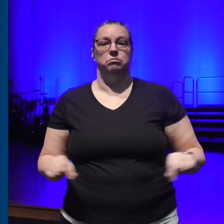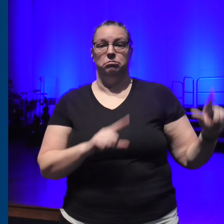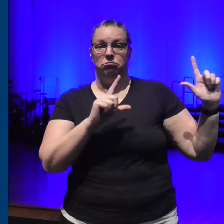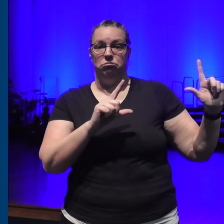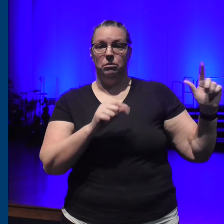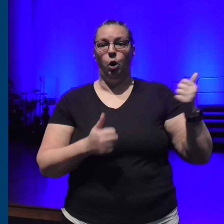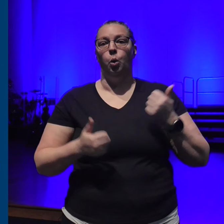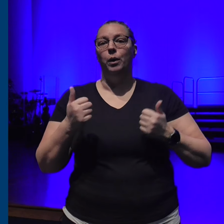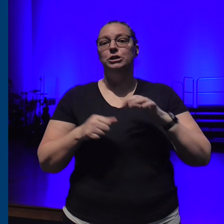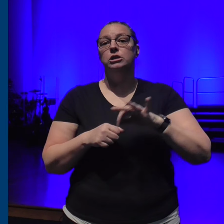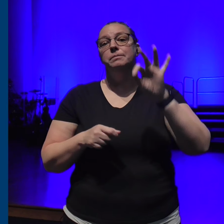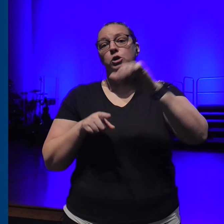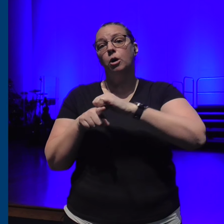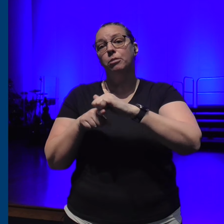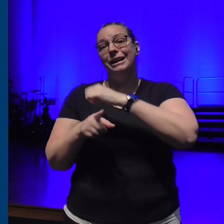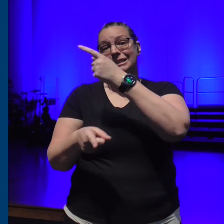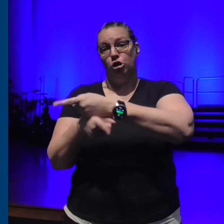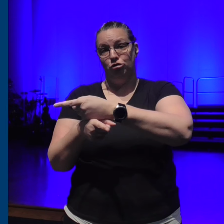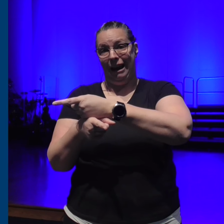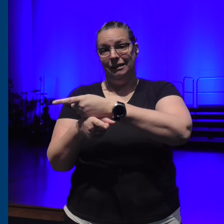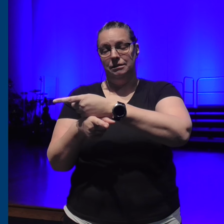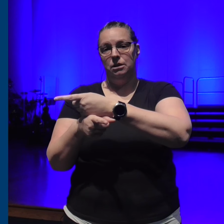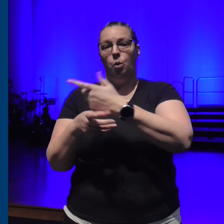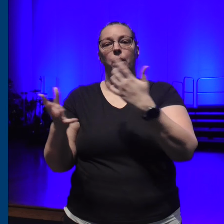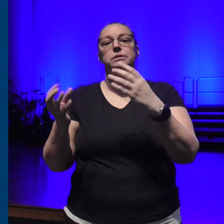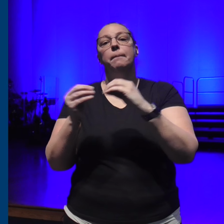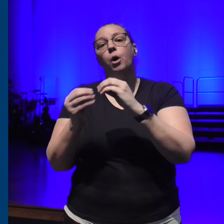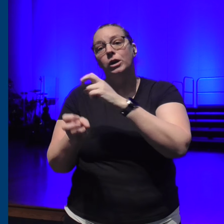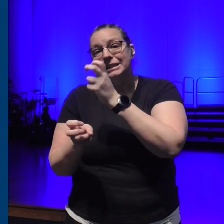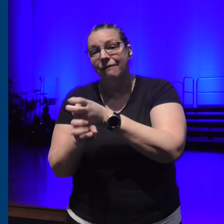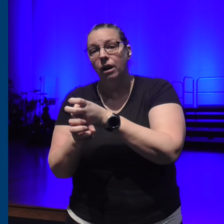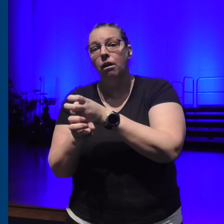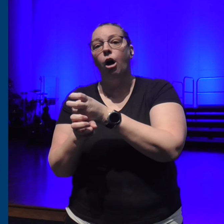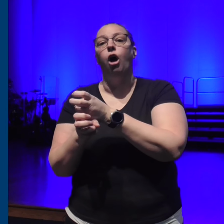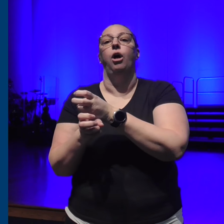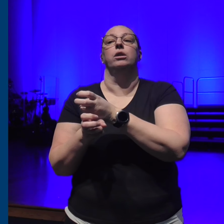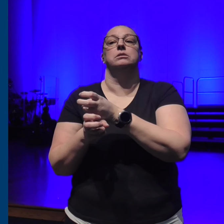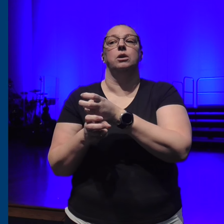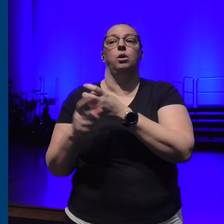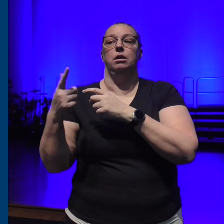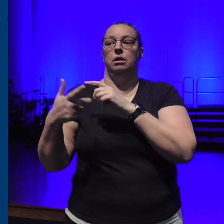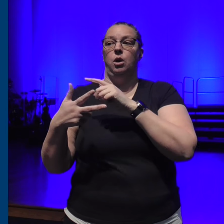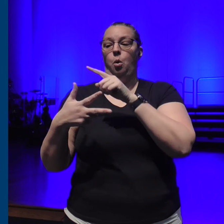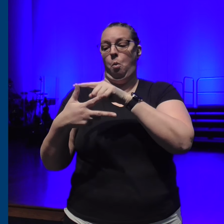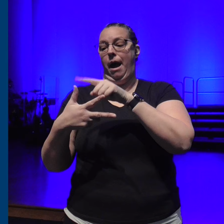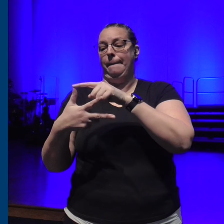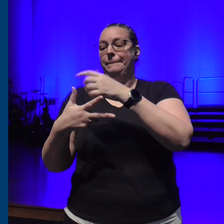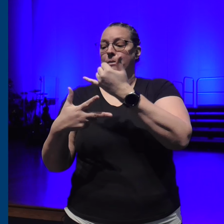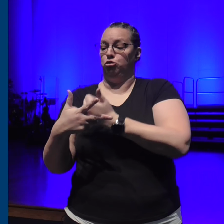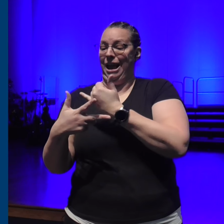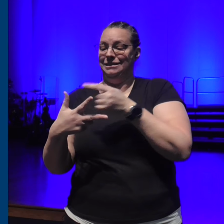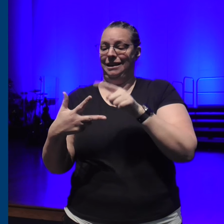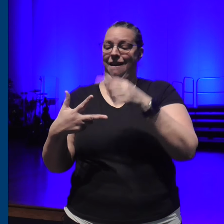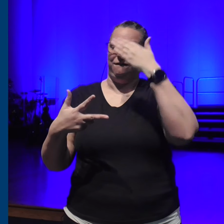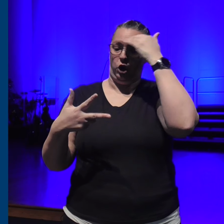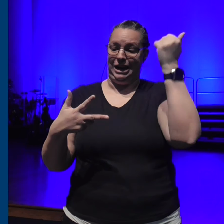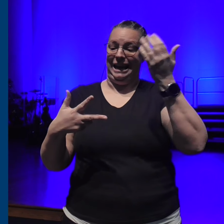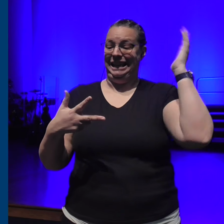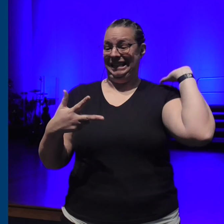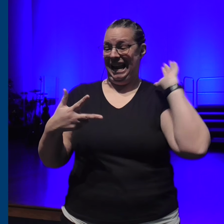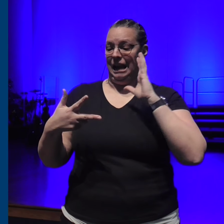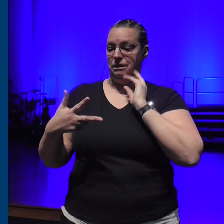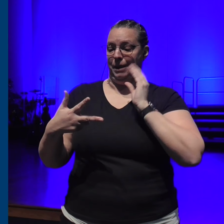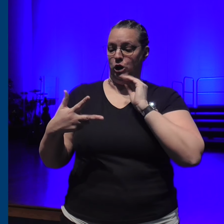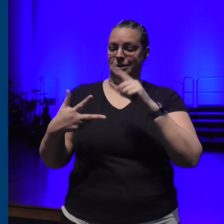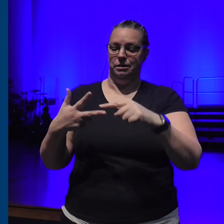you? What is more difficult for you? 1, being present. 2, forgetting past experiences.